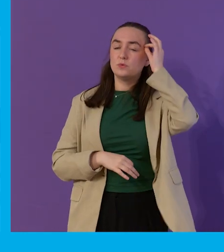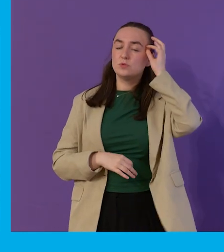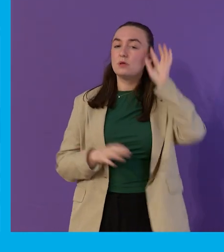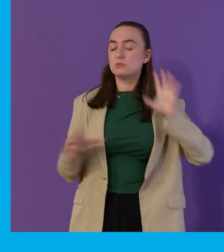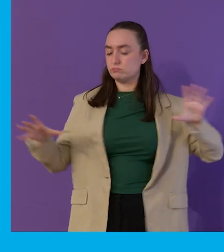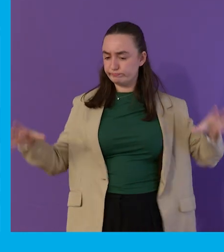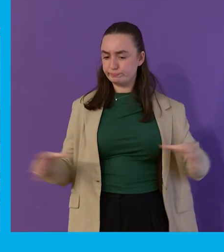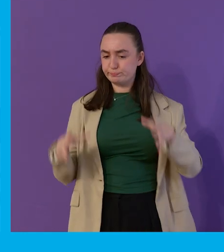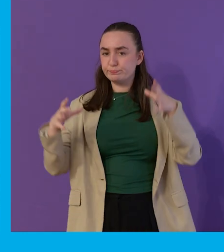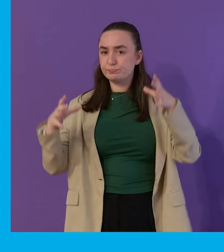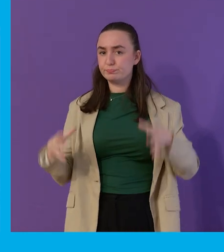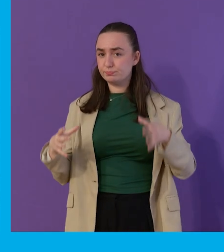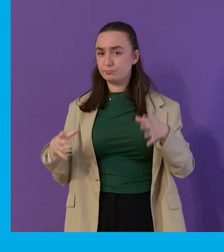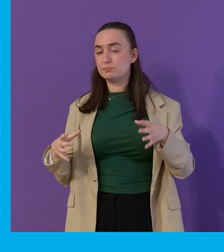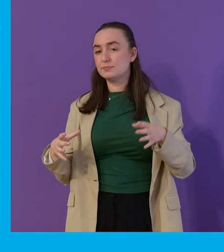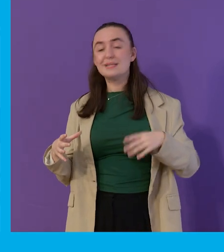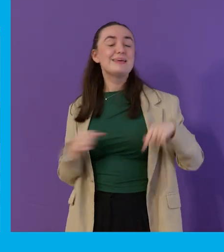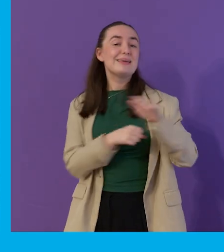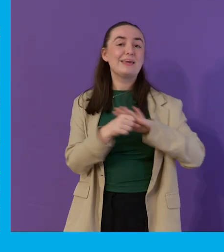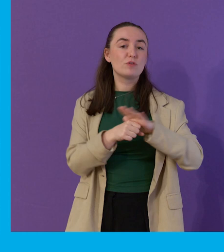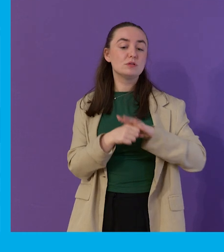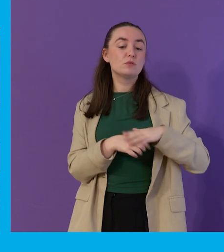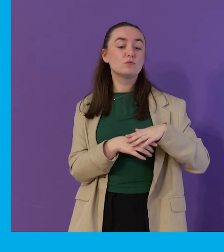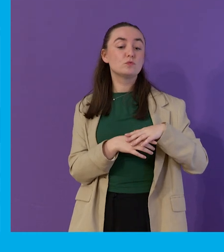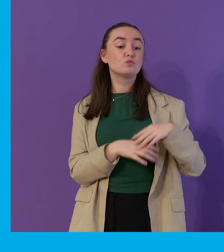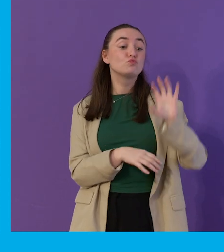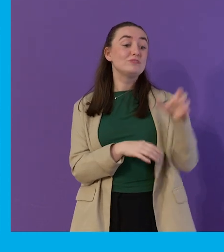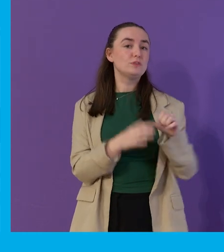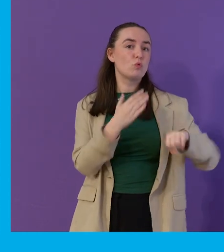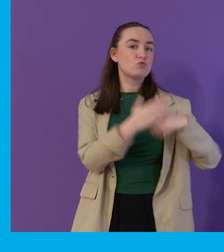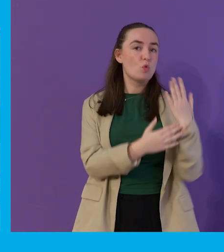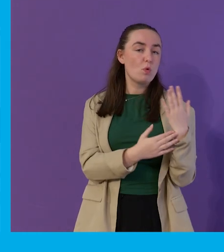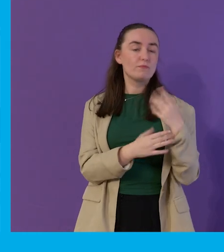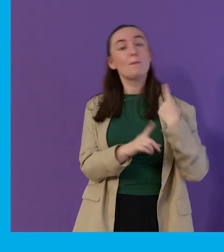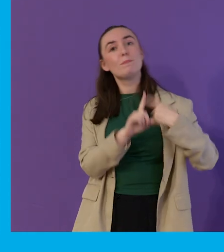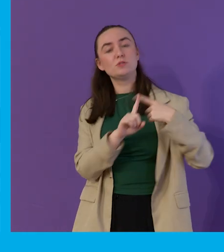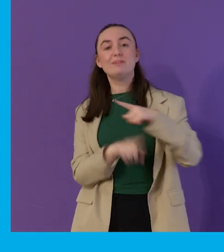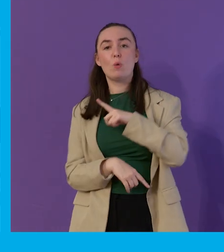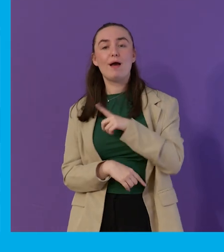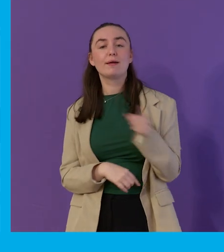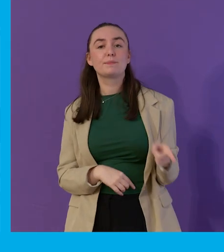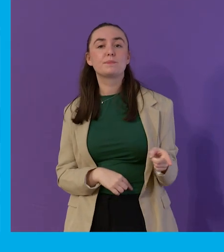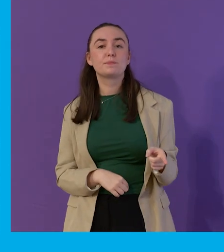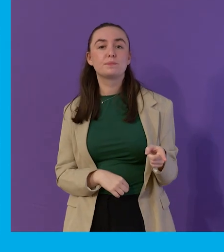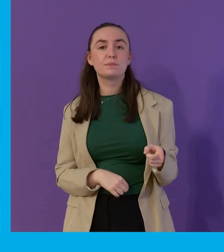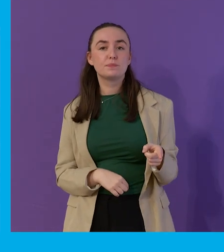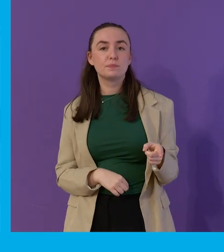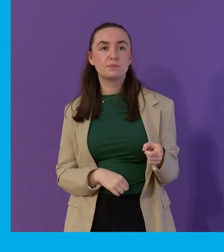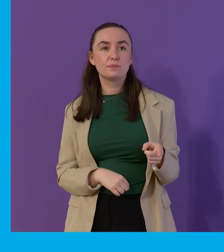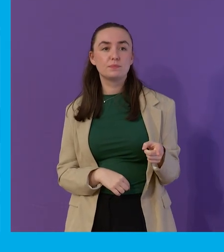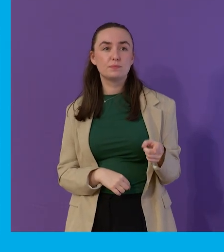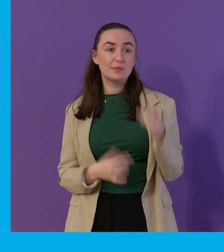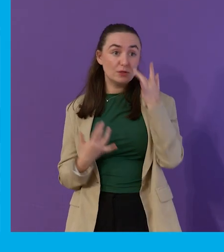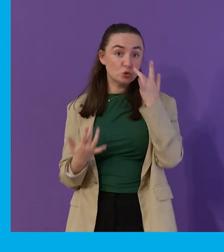regions and as areas in regional growth deals for, you know, positive reasons that are showing